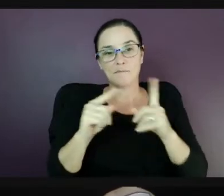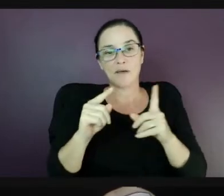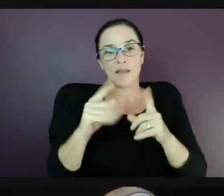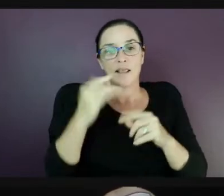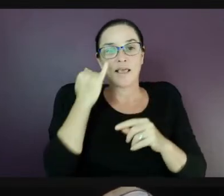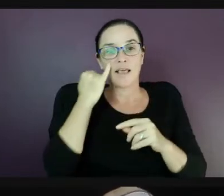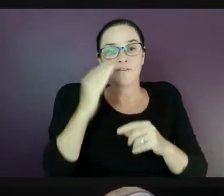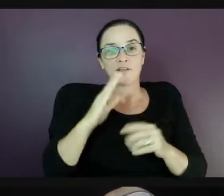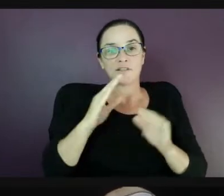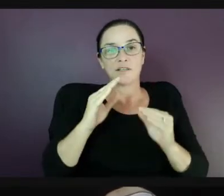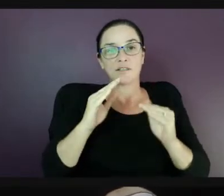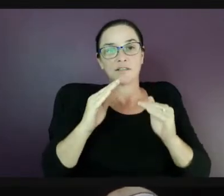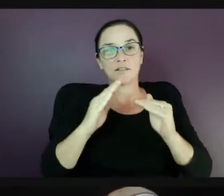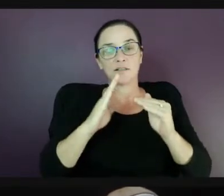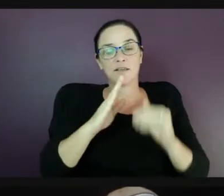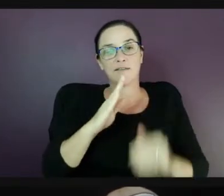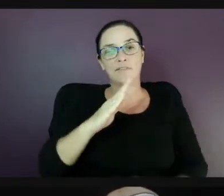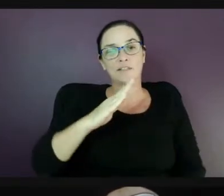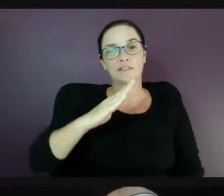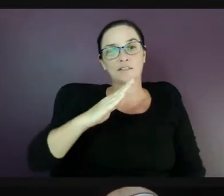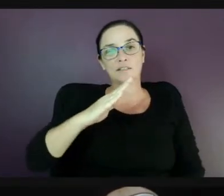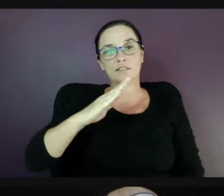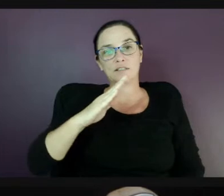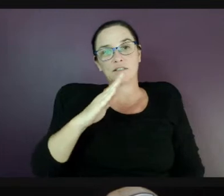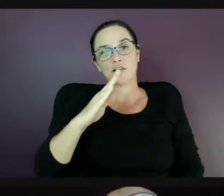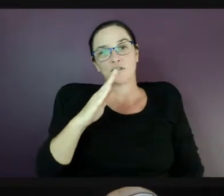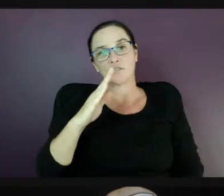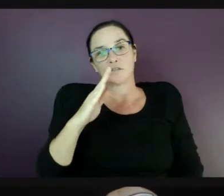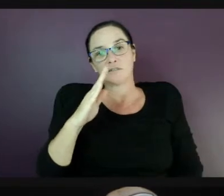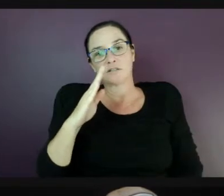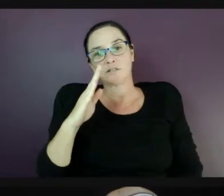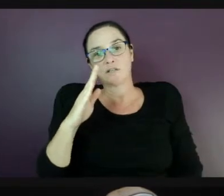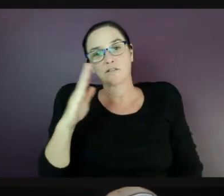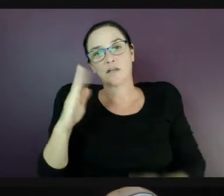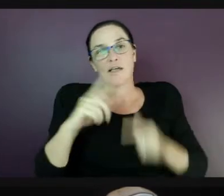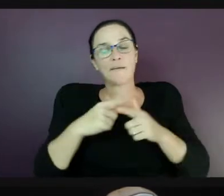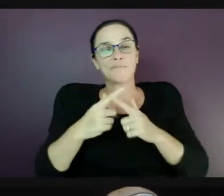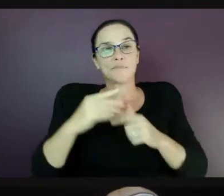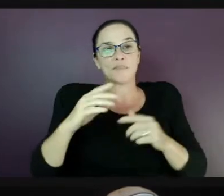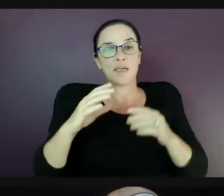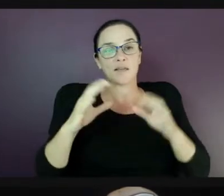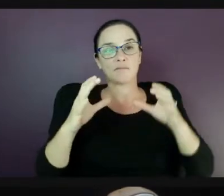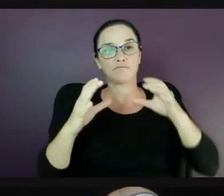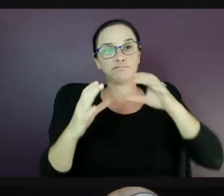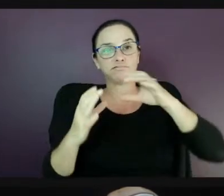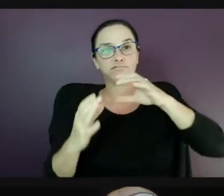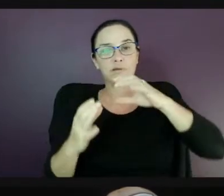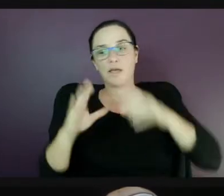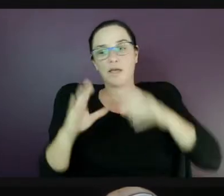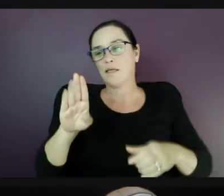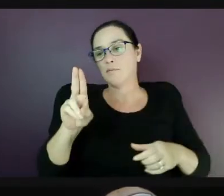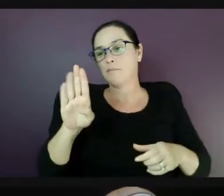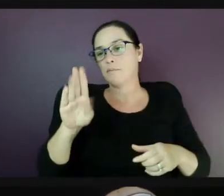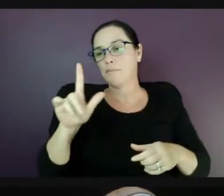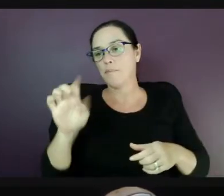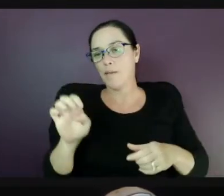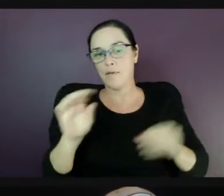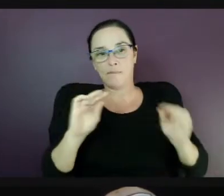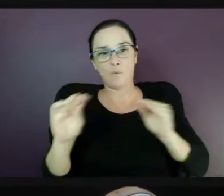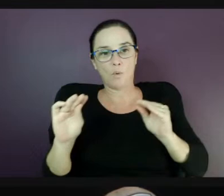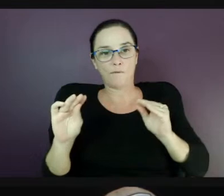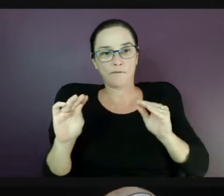tilting and tilting and tilting and tilting. At some point, it's going to tilt too much, and it's like, well, I can't measure it anymore. It might be as simple as